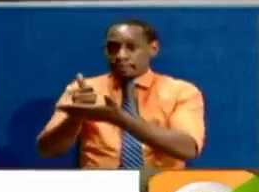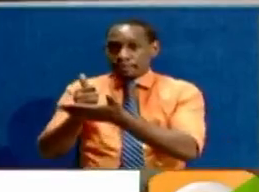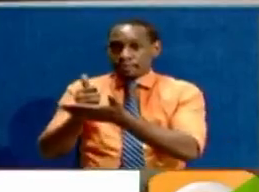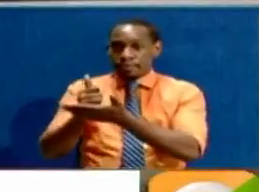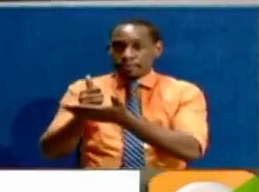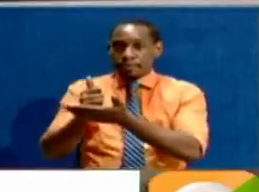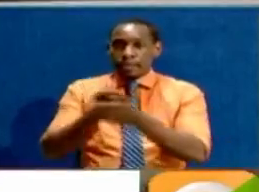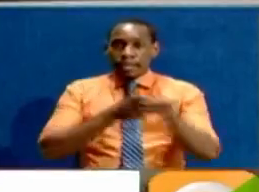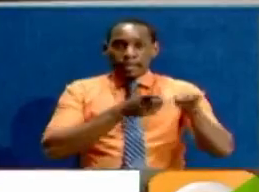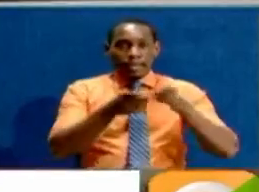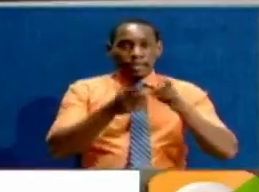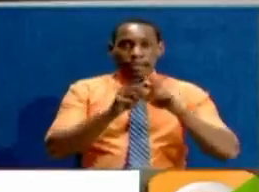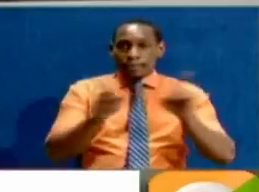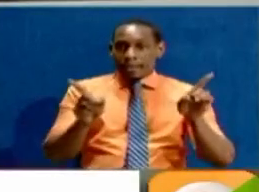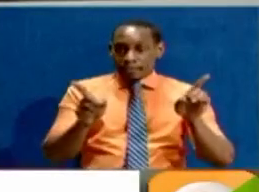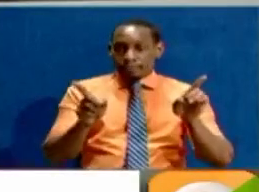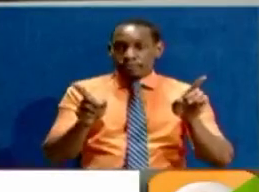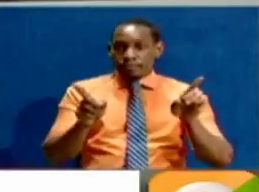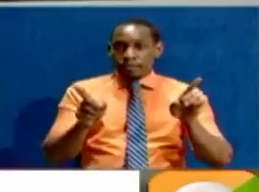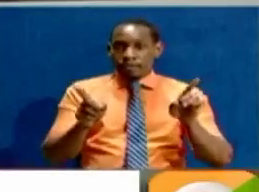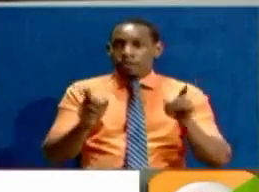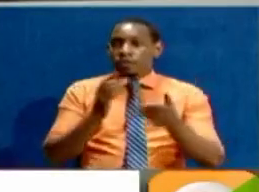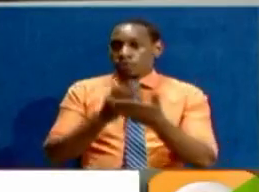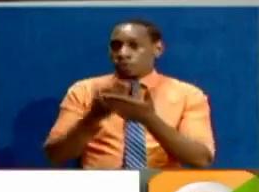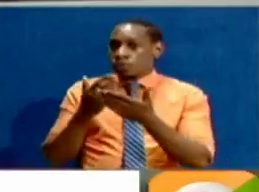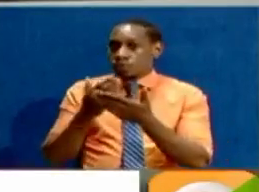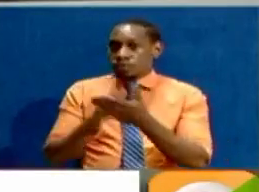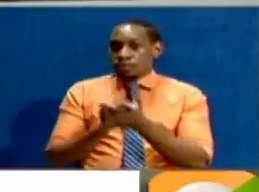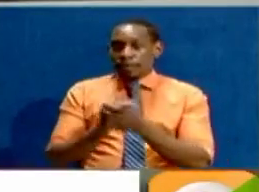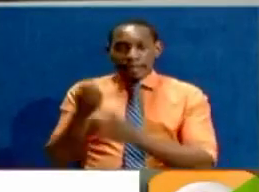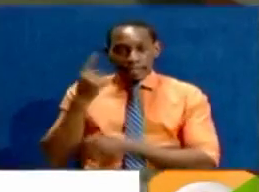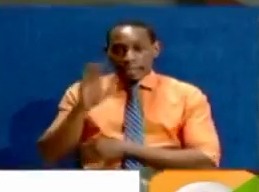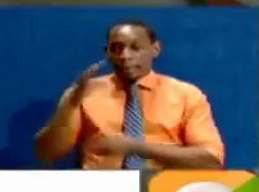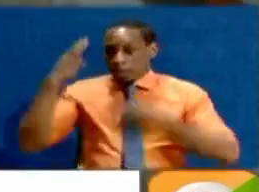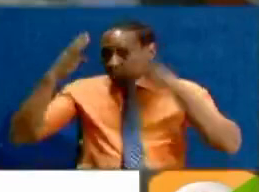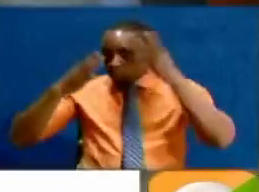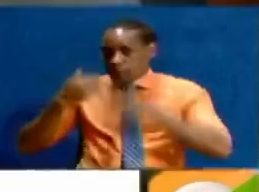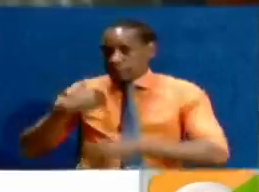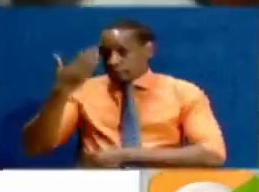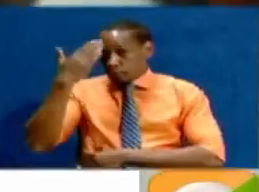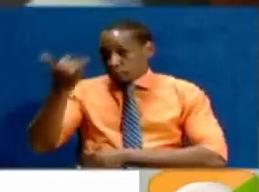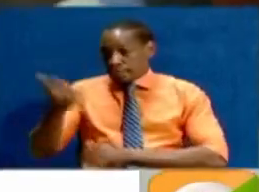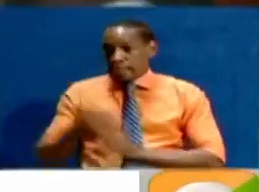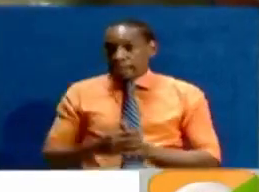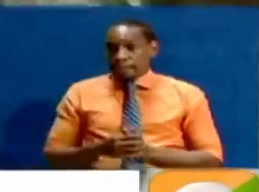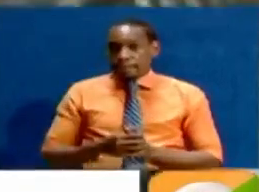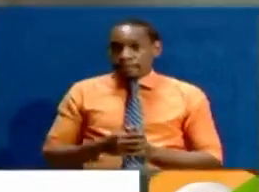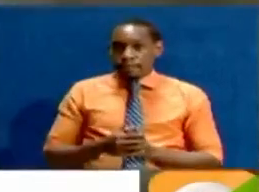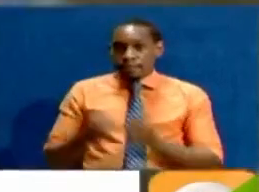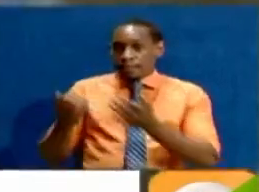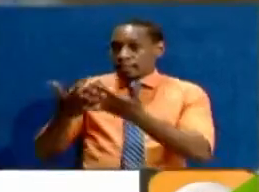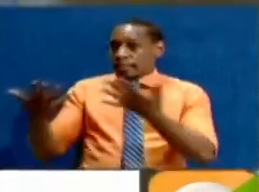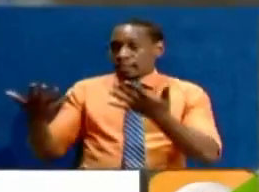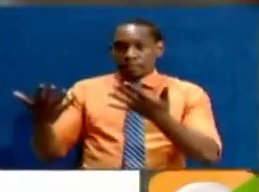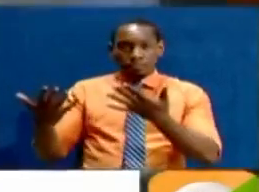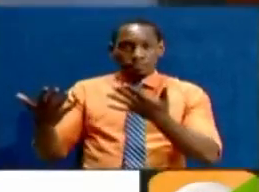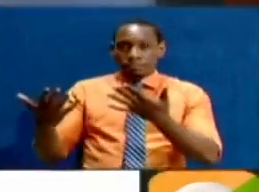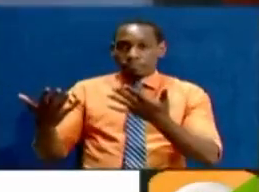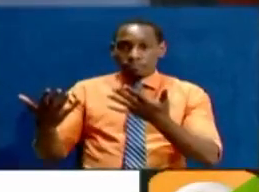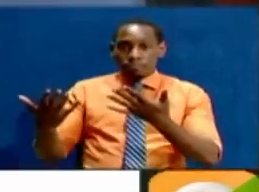our regulators. But I can appreciate that they're nervous because this equipment hasn't